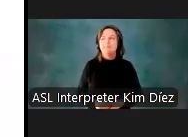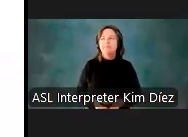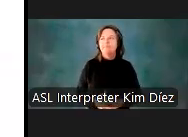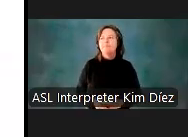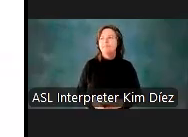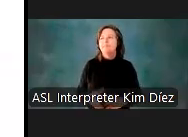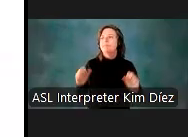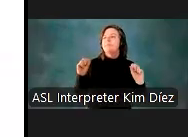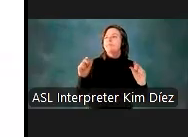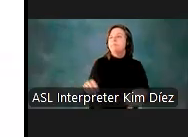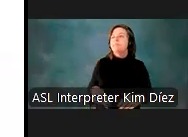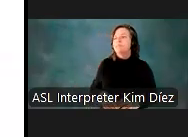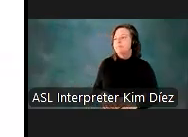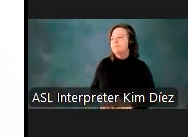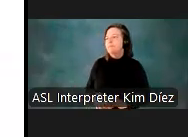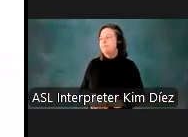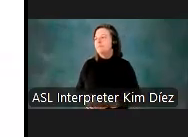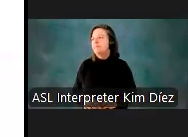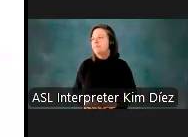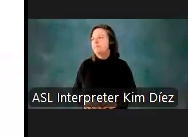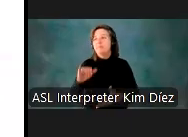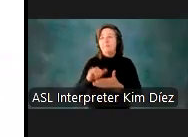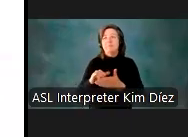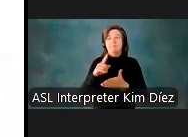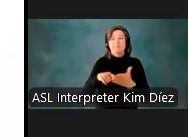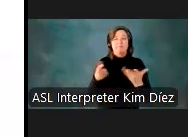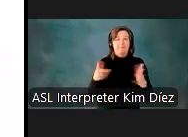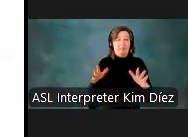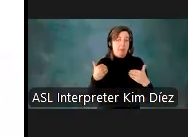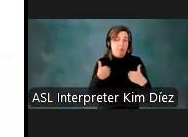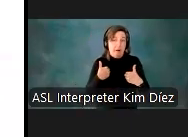Okay, that is what I had